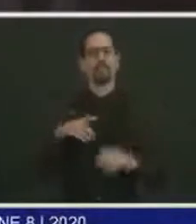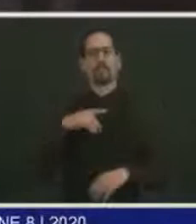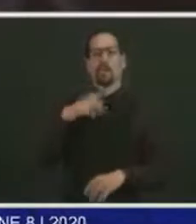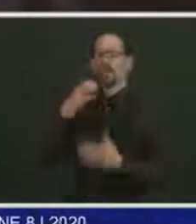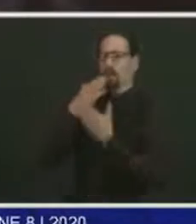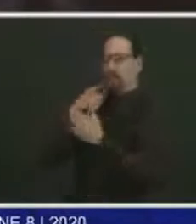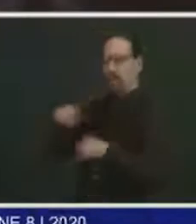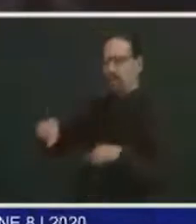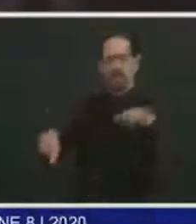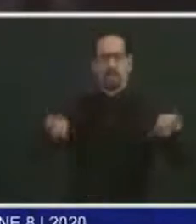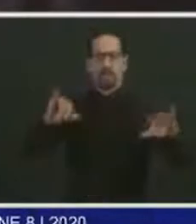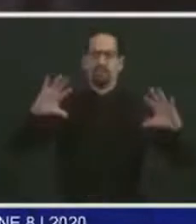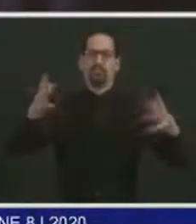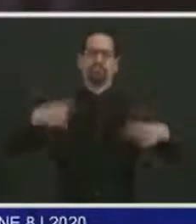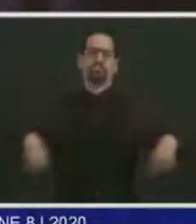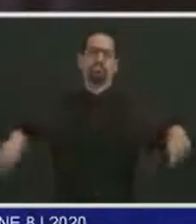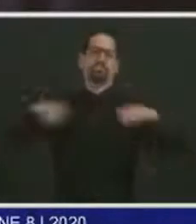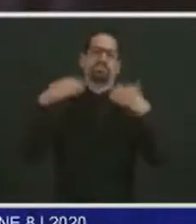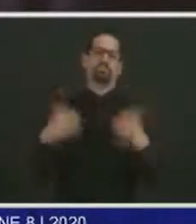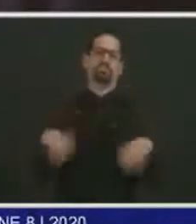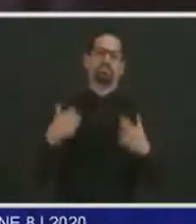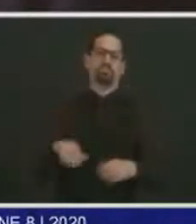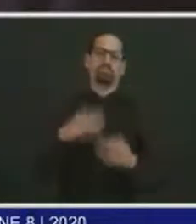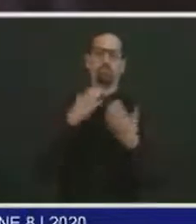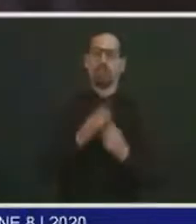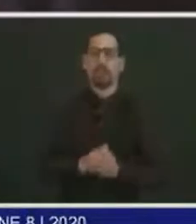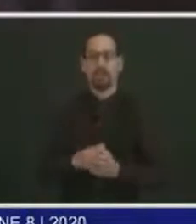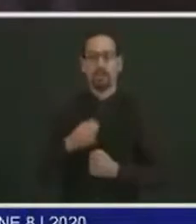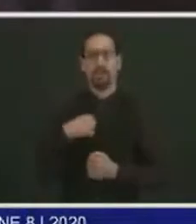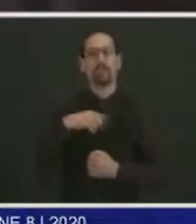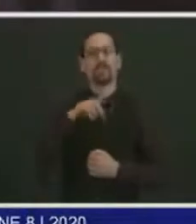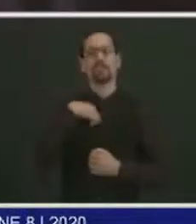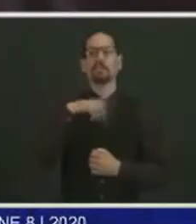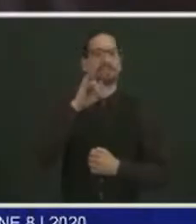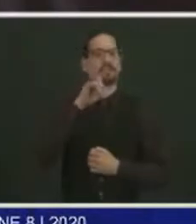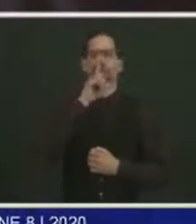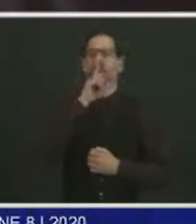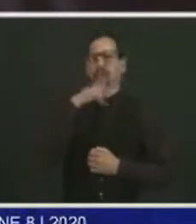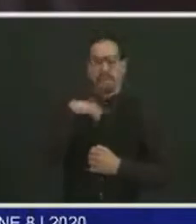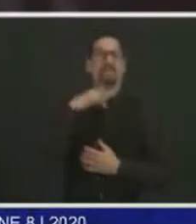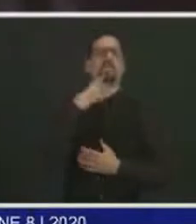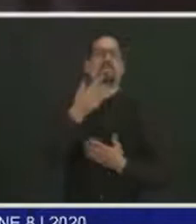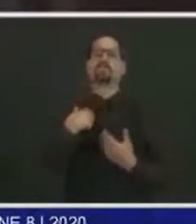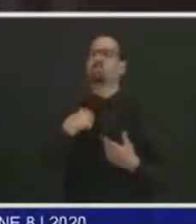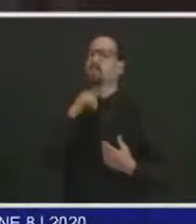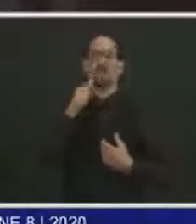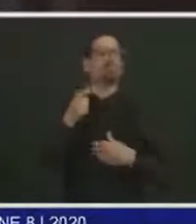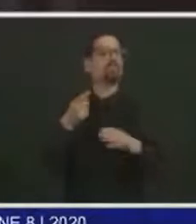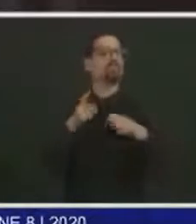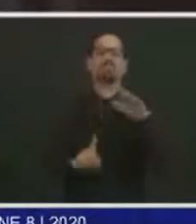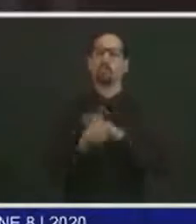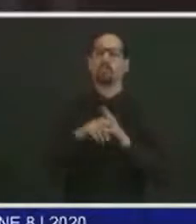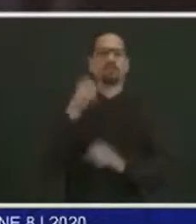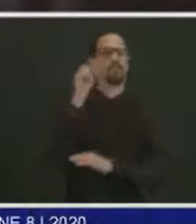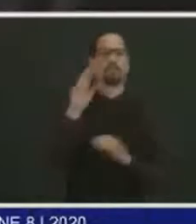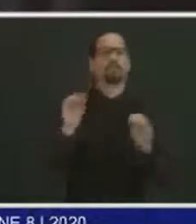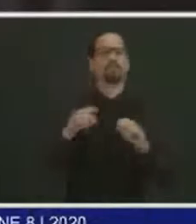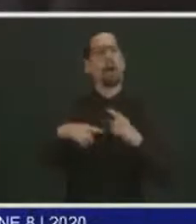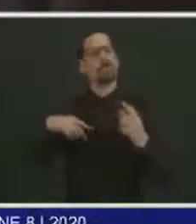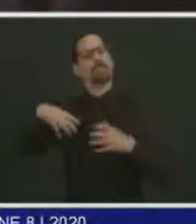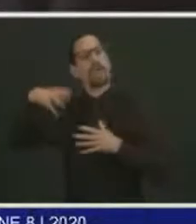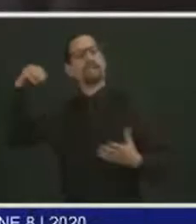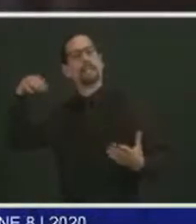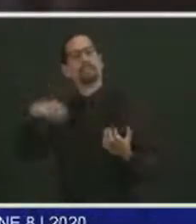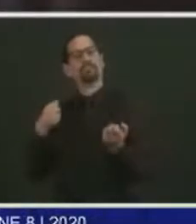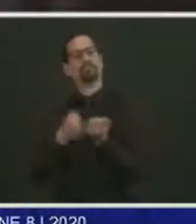not go to the protest, although I said I supported. I was reluctant to participate in something that clearly violated the